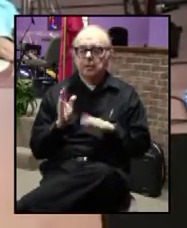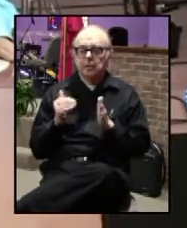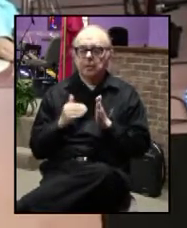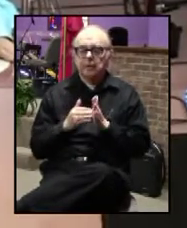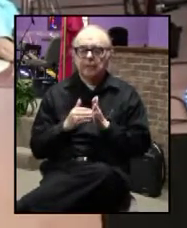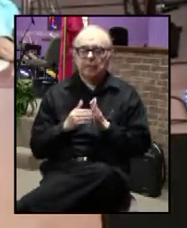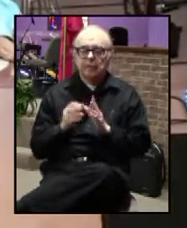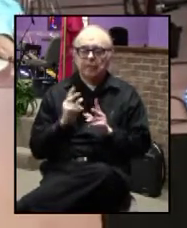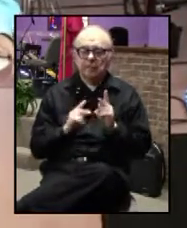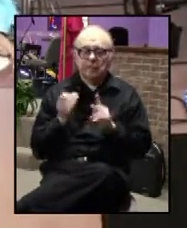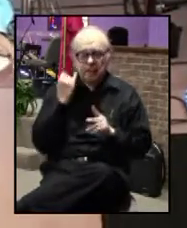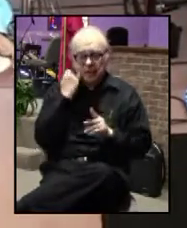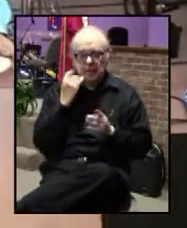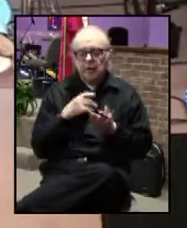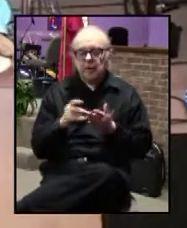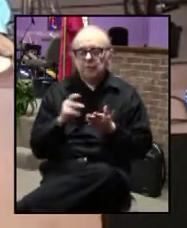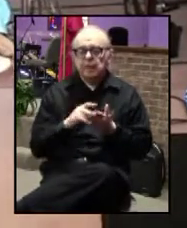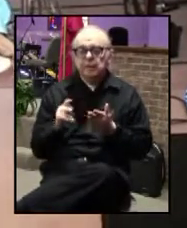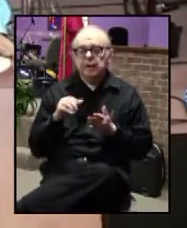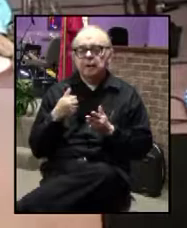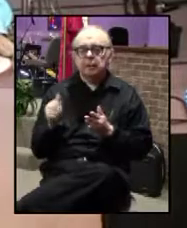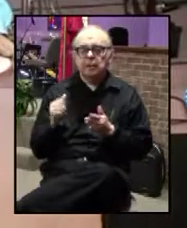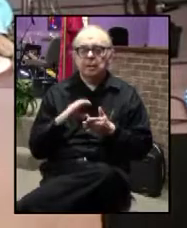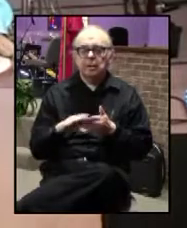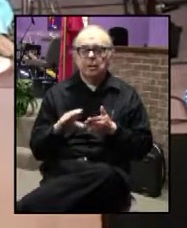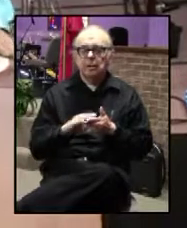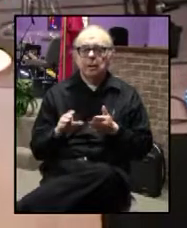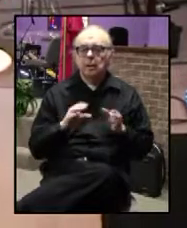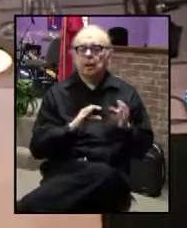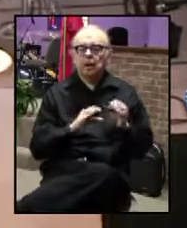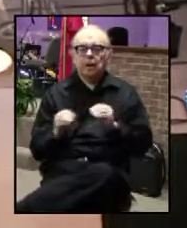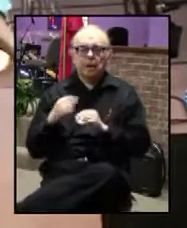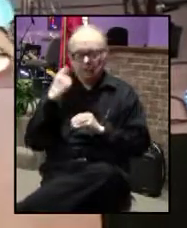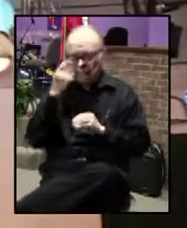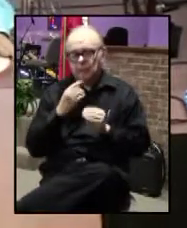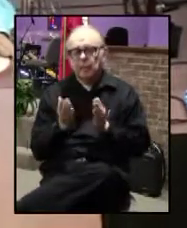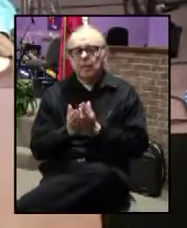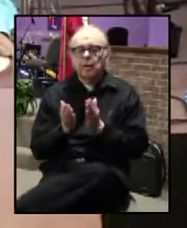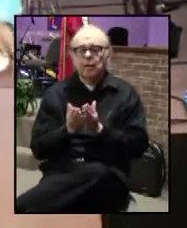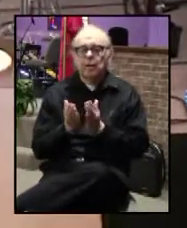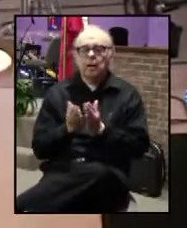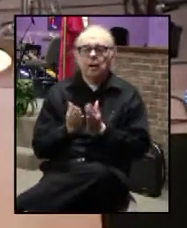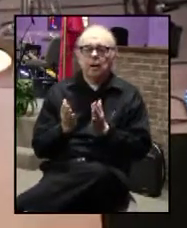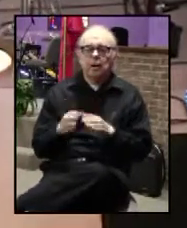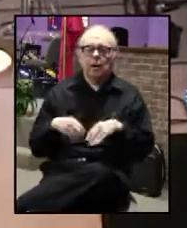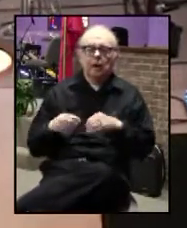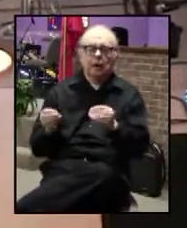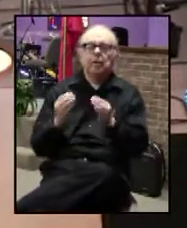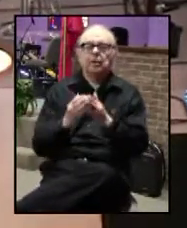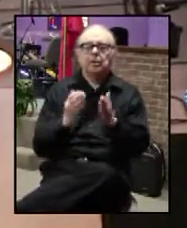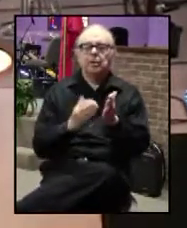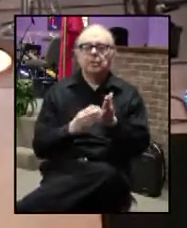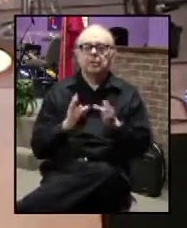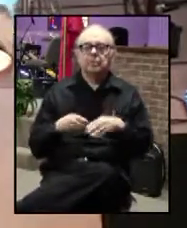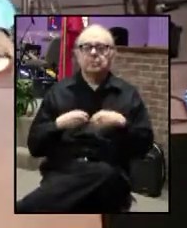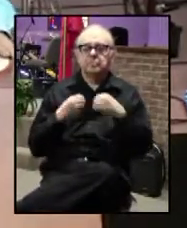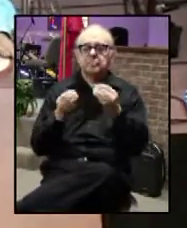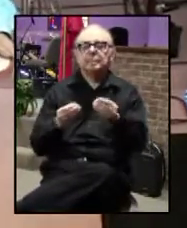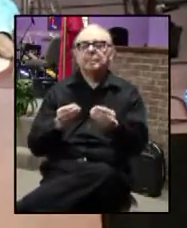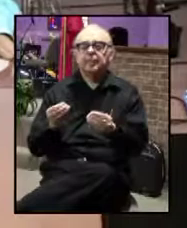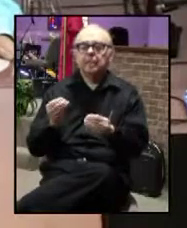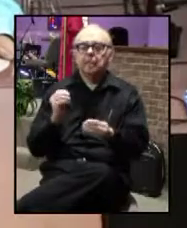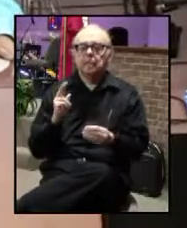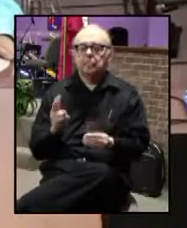250,000 people if you'll pay me $10 and I'll put it at Facebook, and I will take your message and get it out